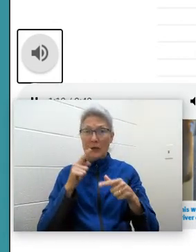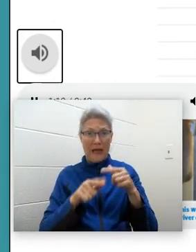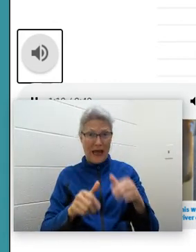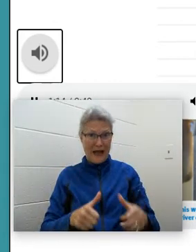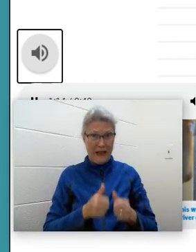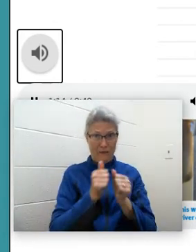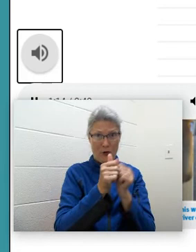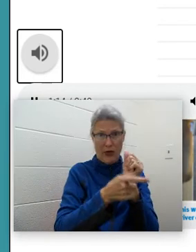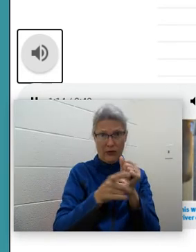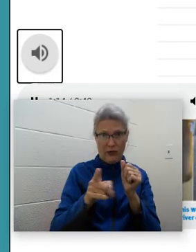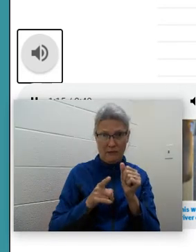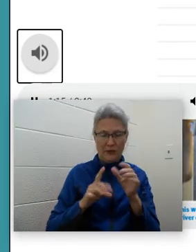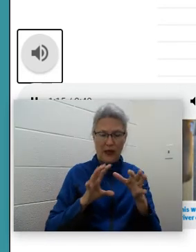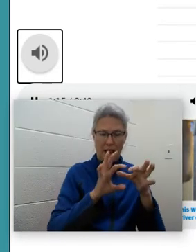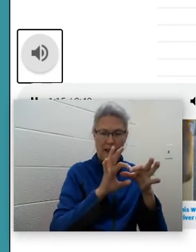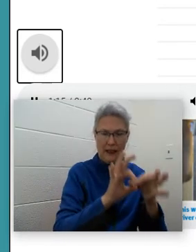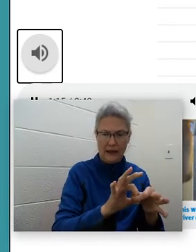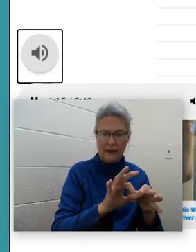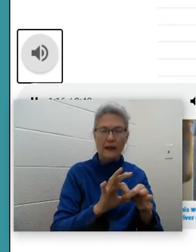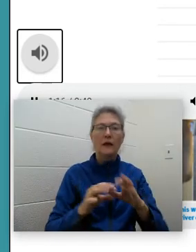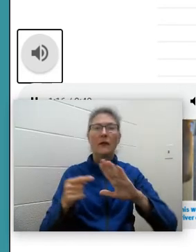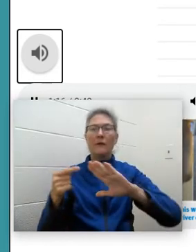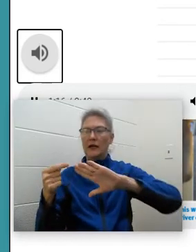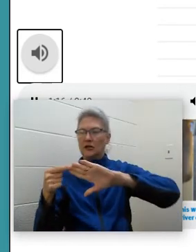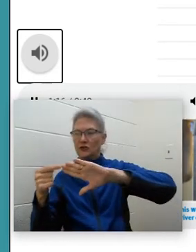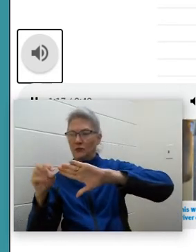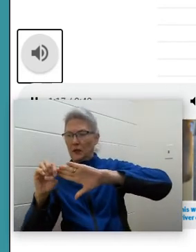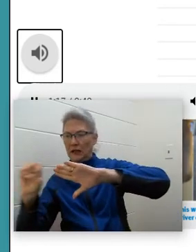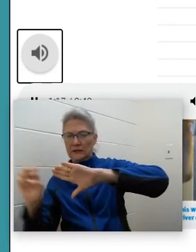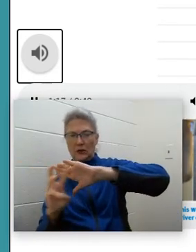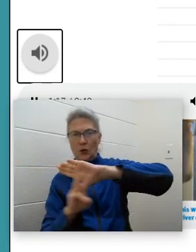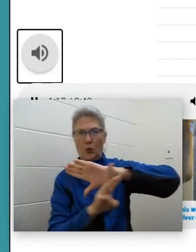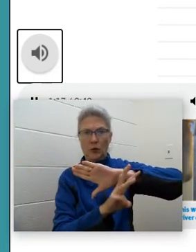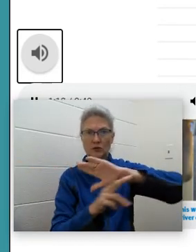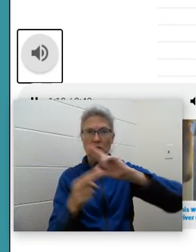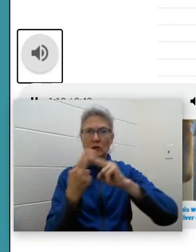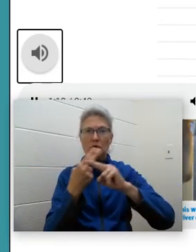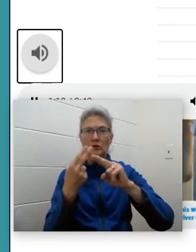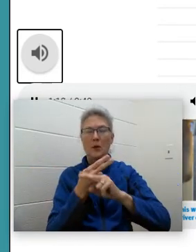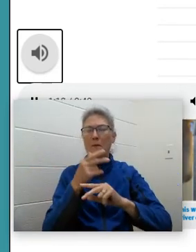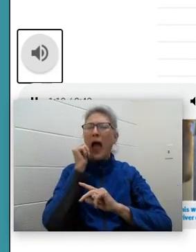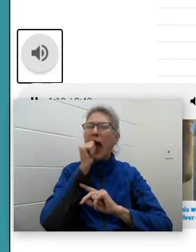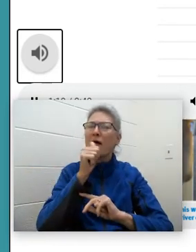We use them each and every day for every conceivable purpose."